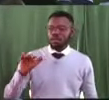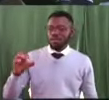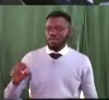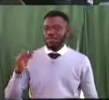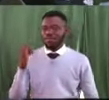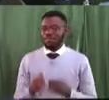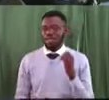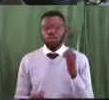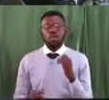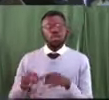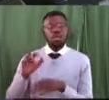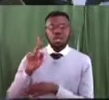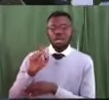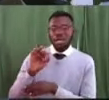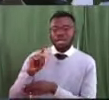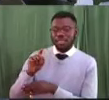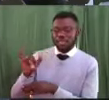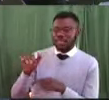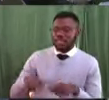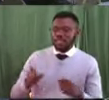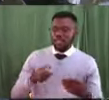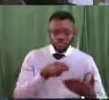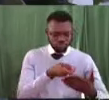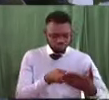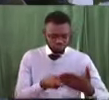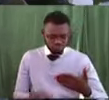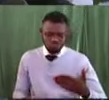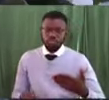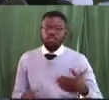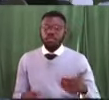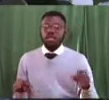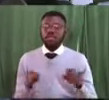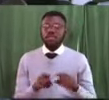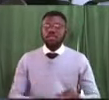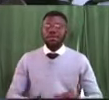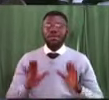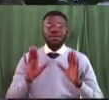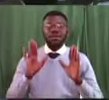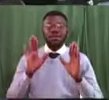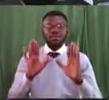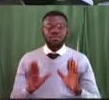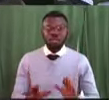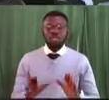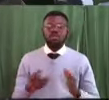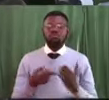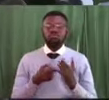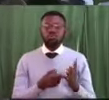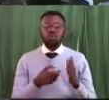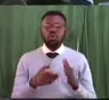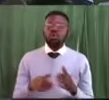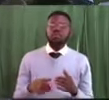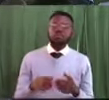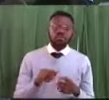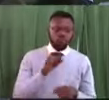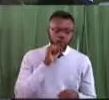Dr. Kitty, who's going to sign and append their signature there as a significant sign of a commitment that has now been